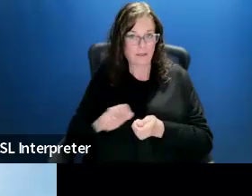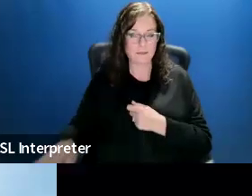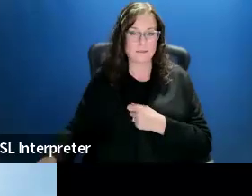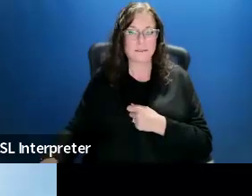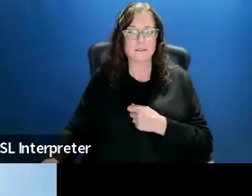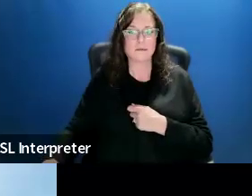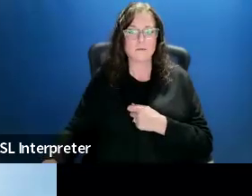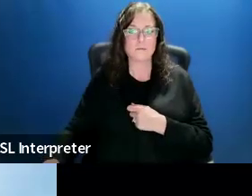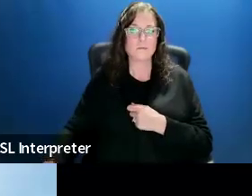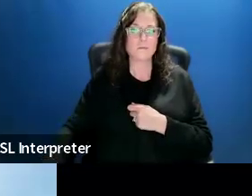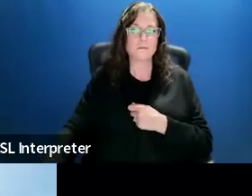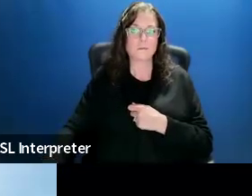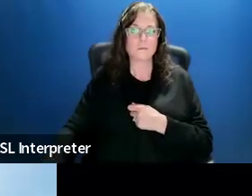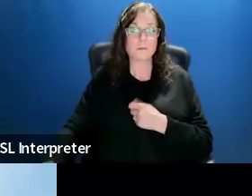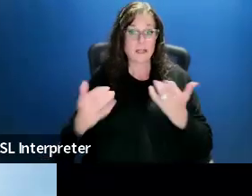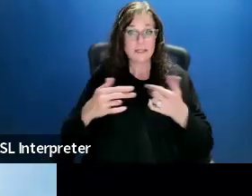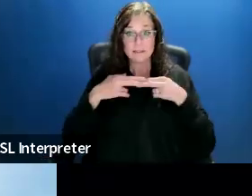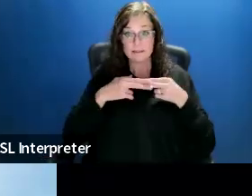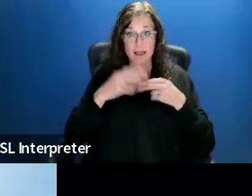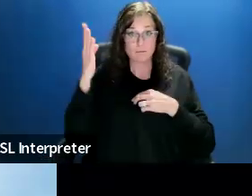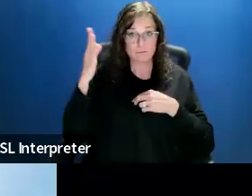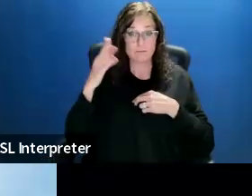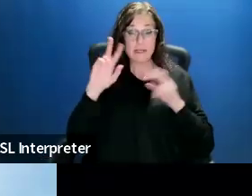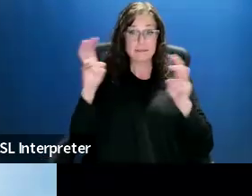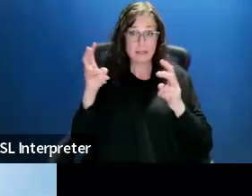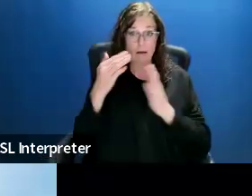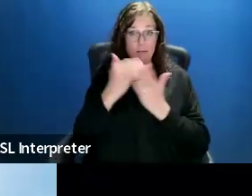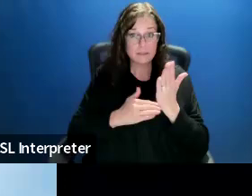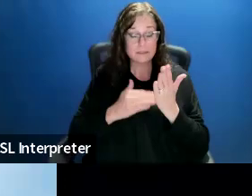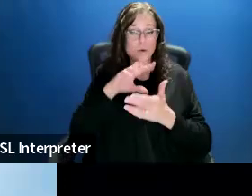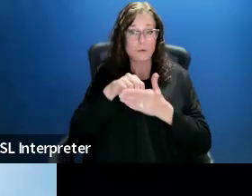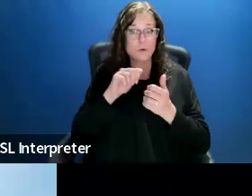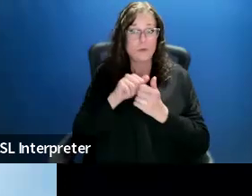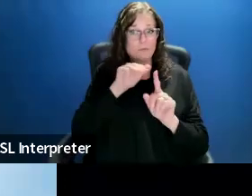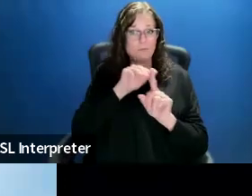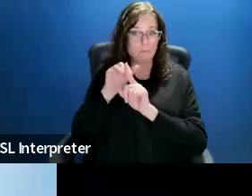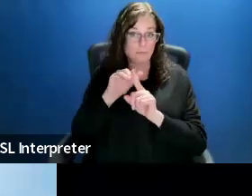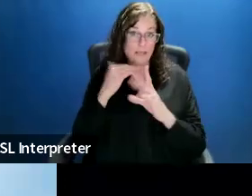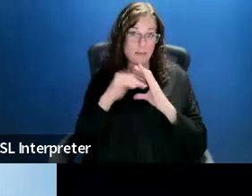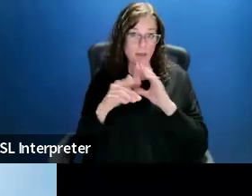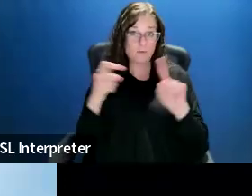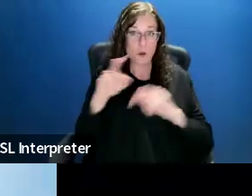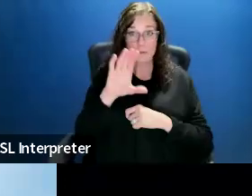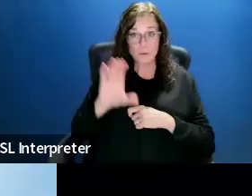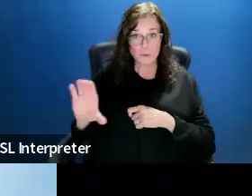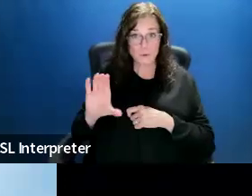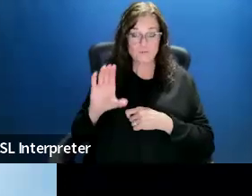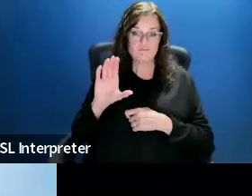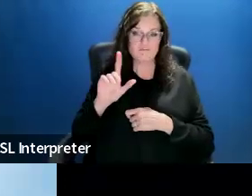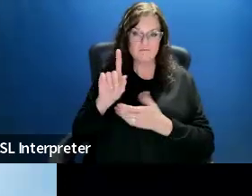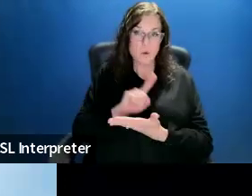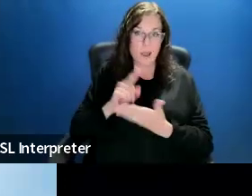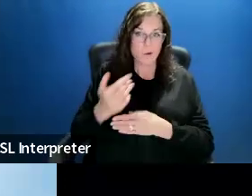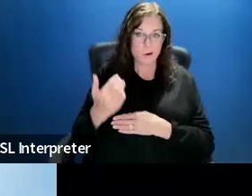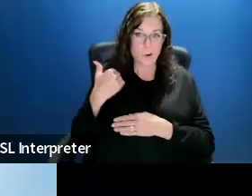Today's slide presentation and title list were included in the reminder email you received from Zoom 1 hour